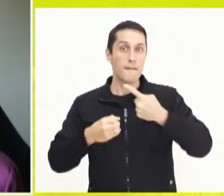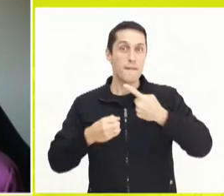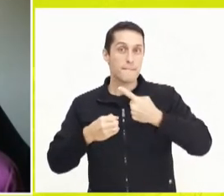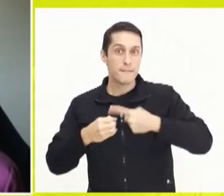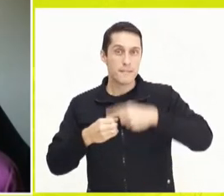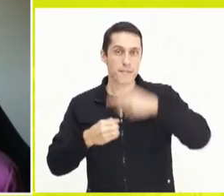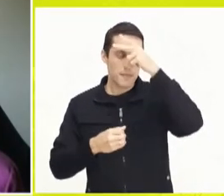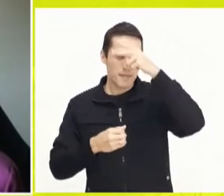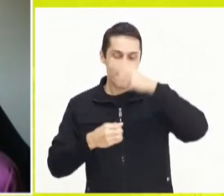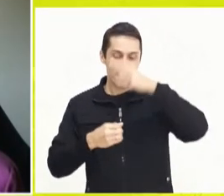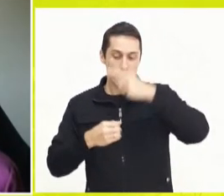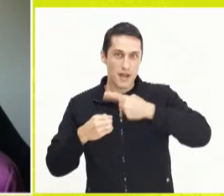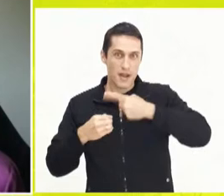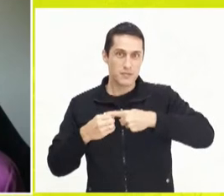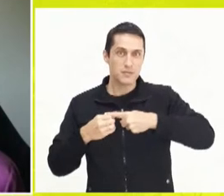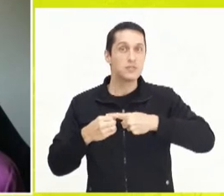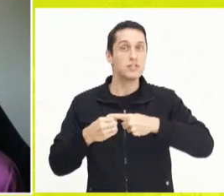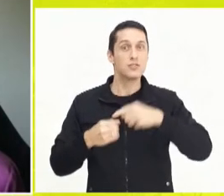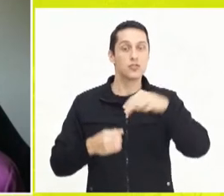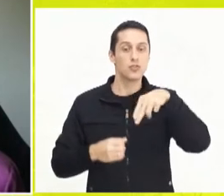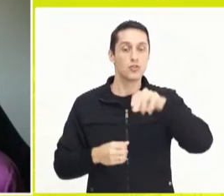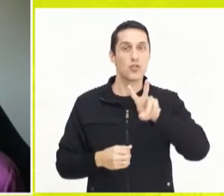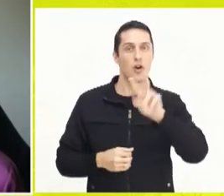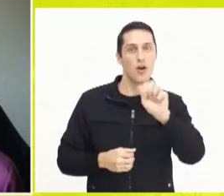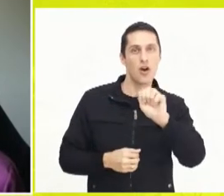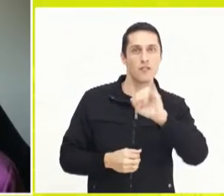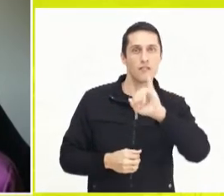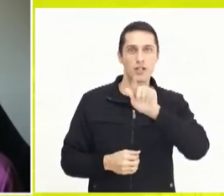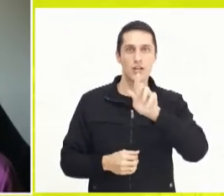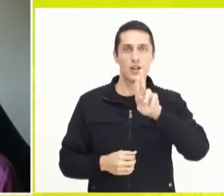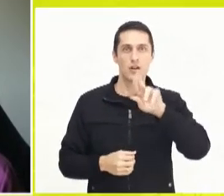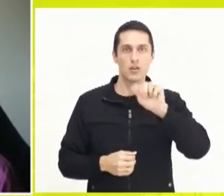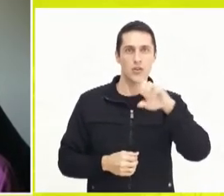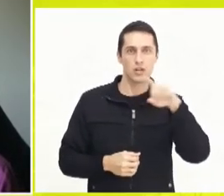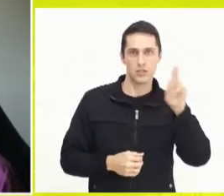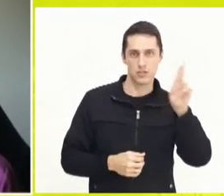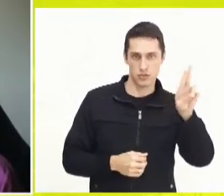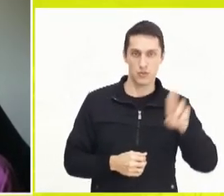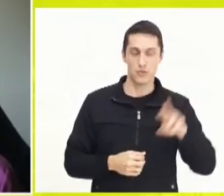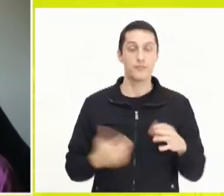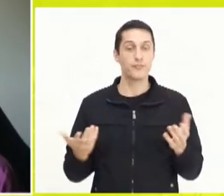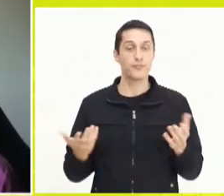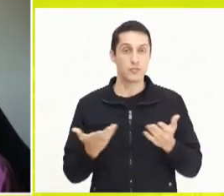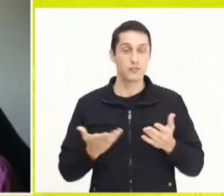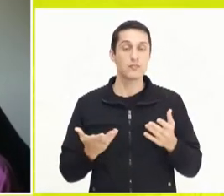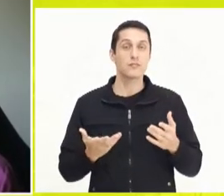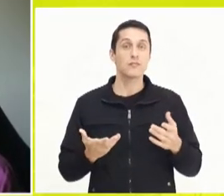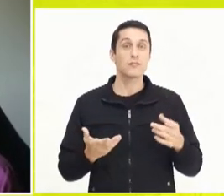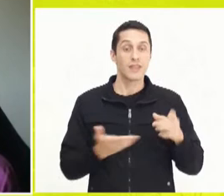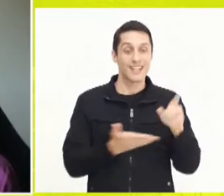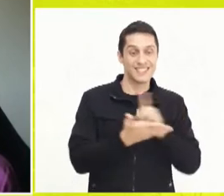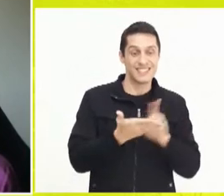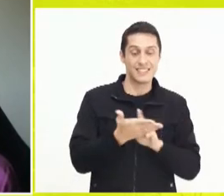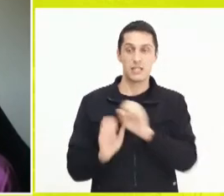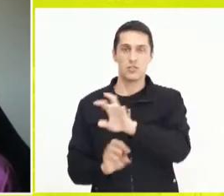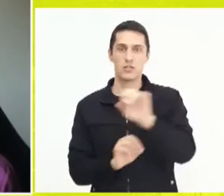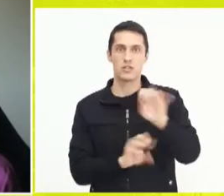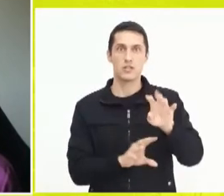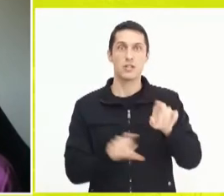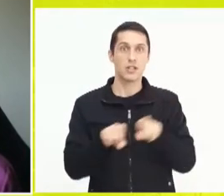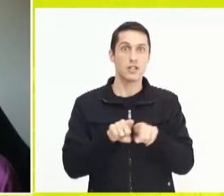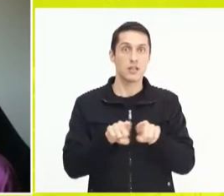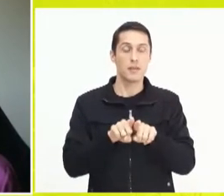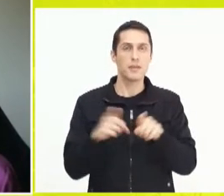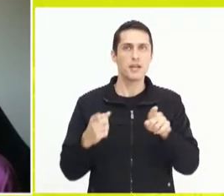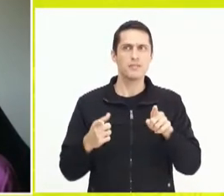for the city uh school she works in avegus she works with culture and she